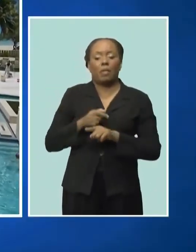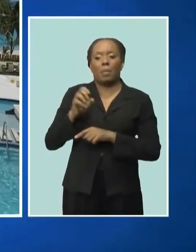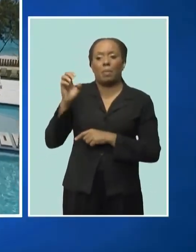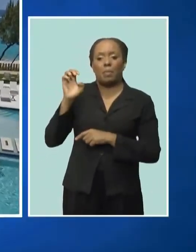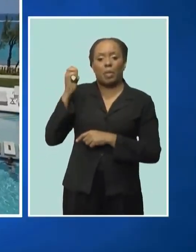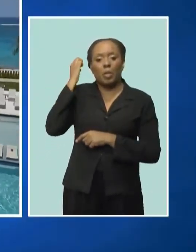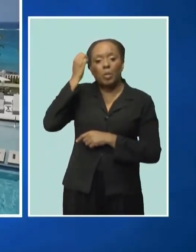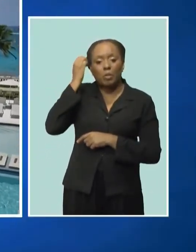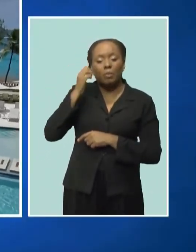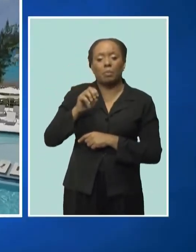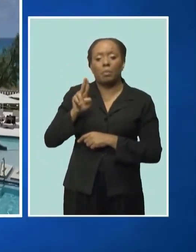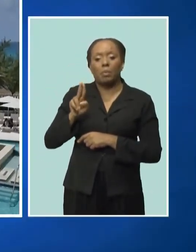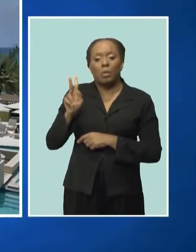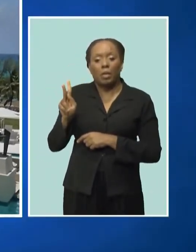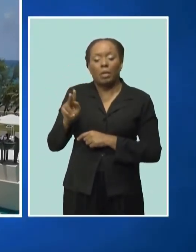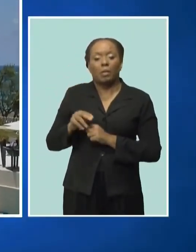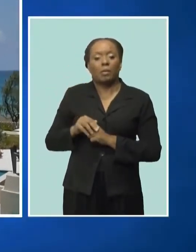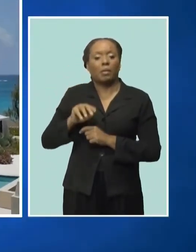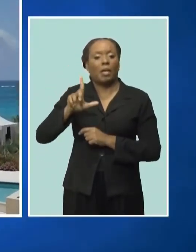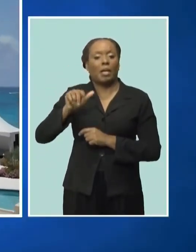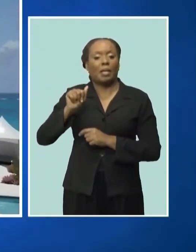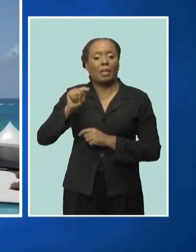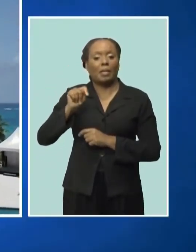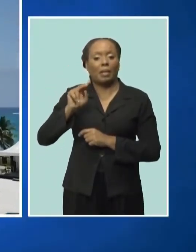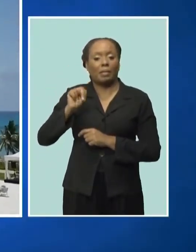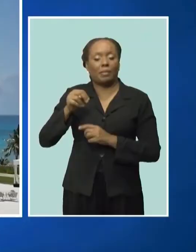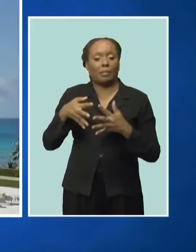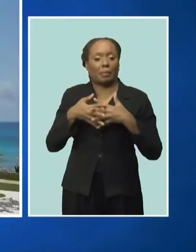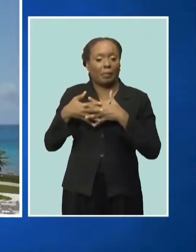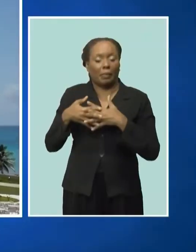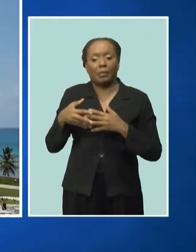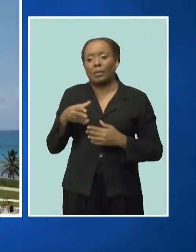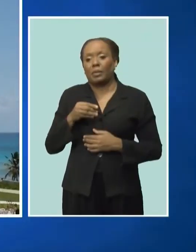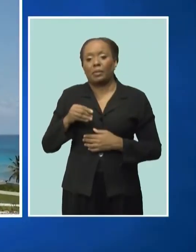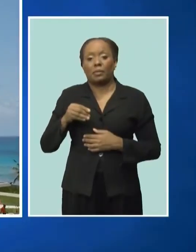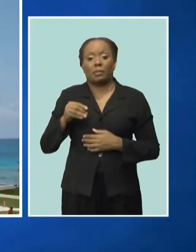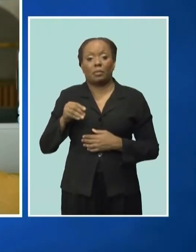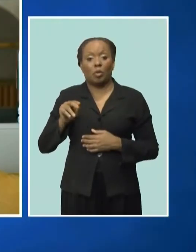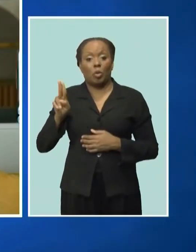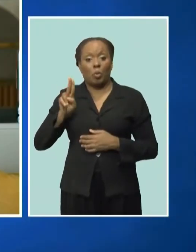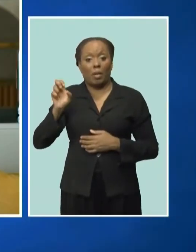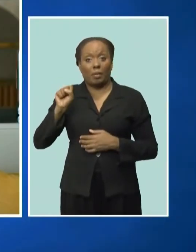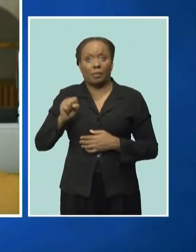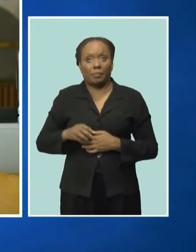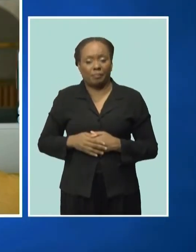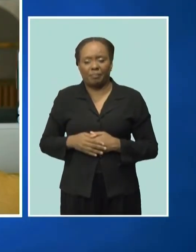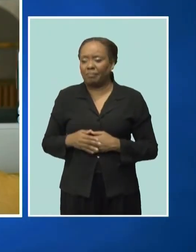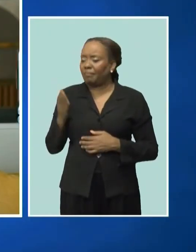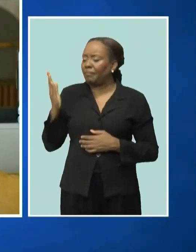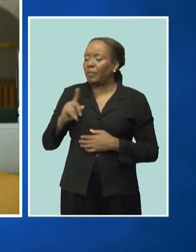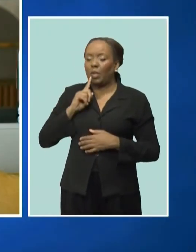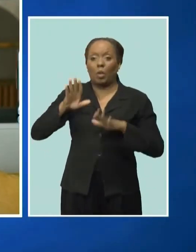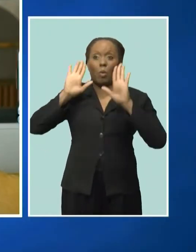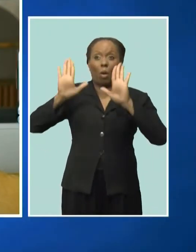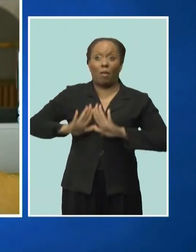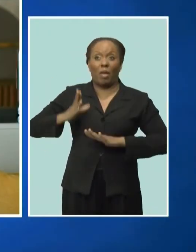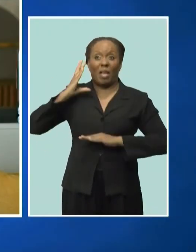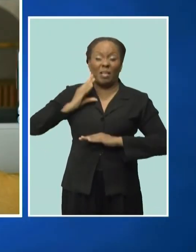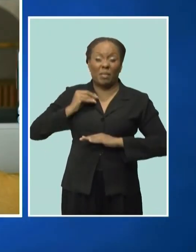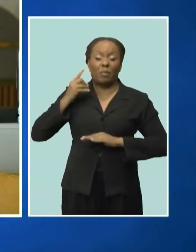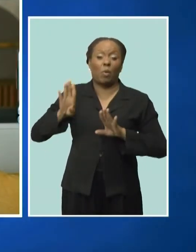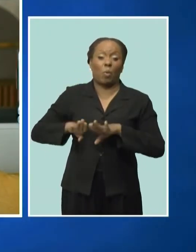the UK, Latin America, and partners in the USA. It's been a great experience getting this hotel